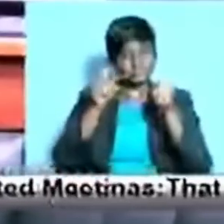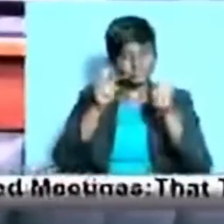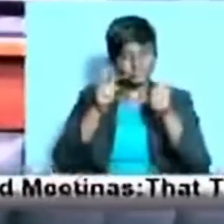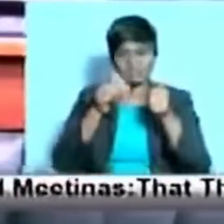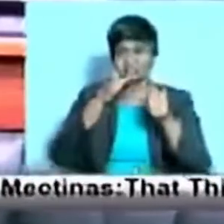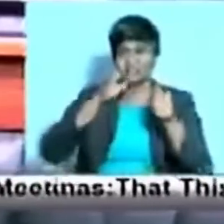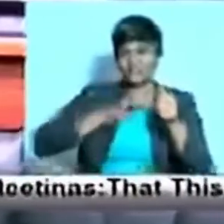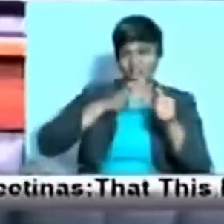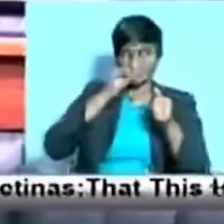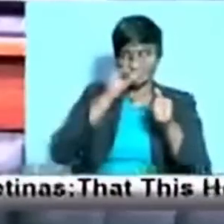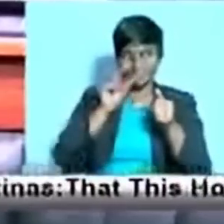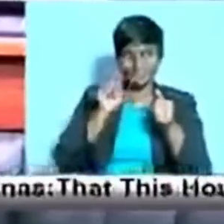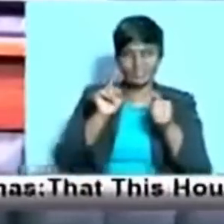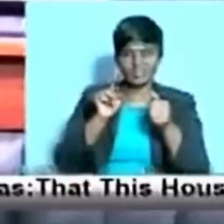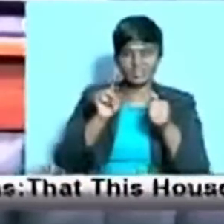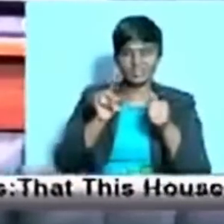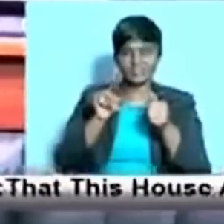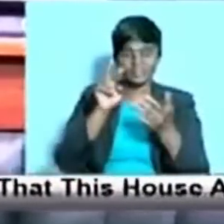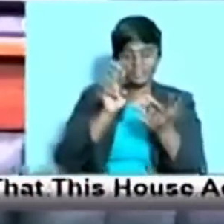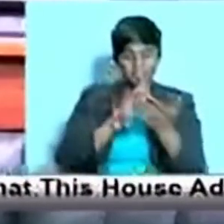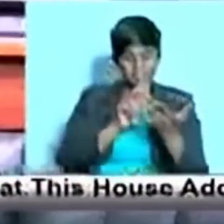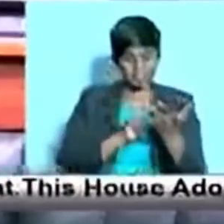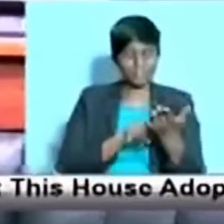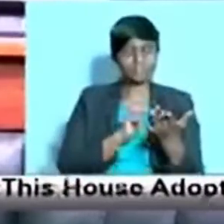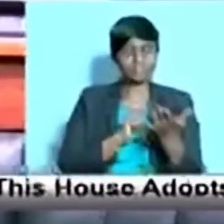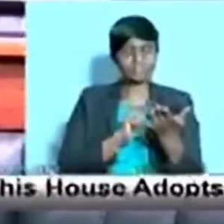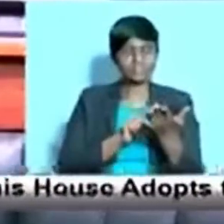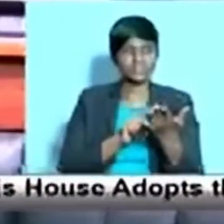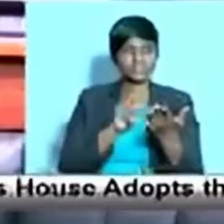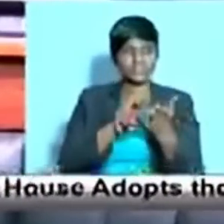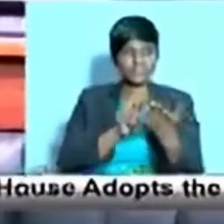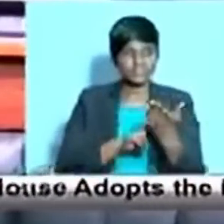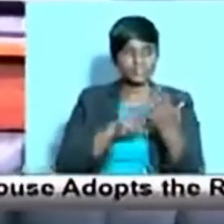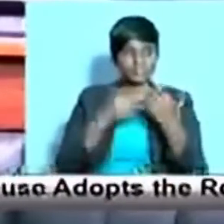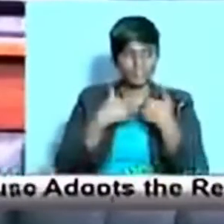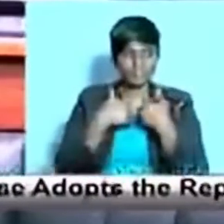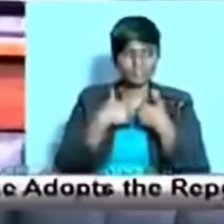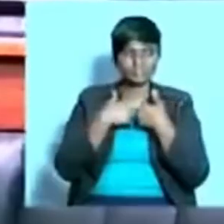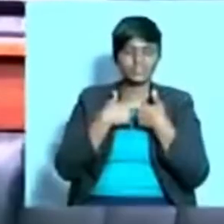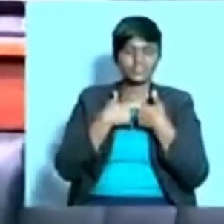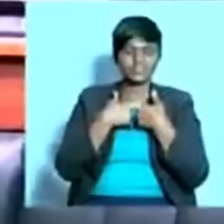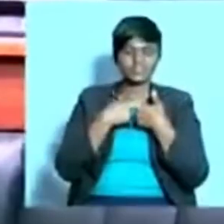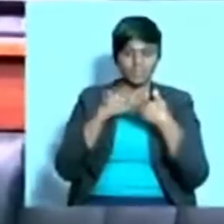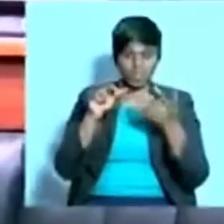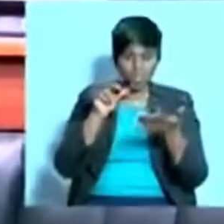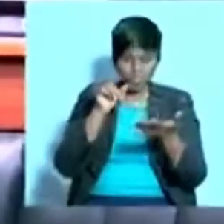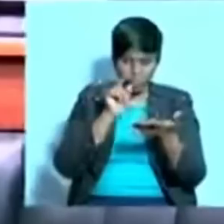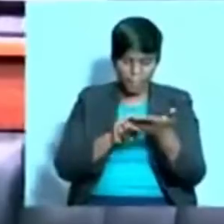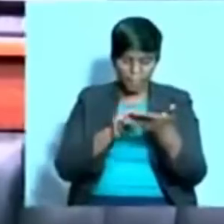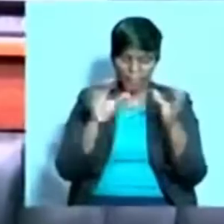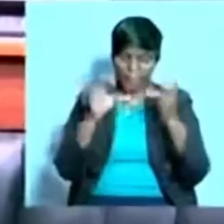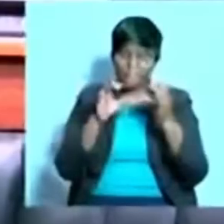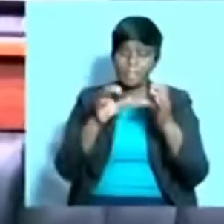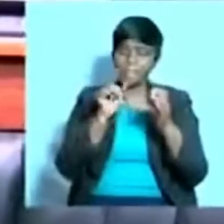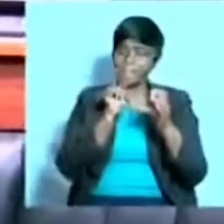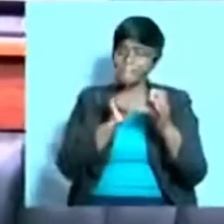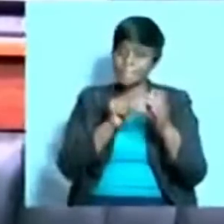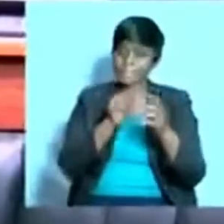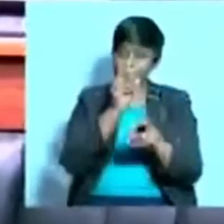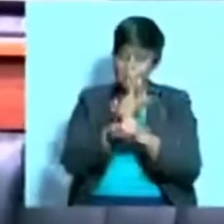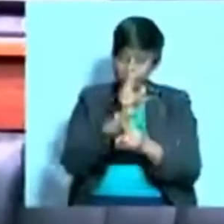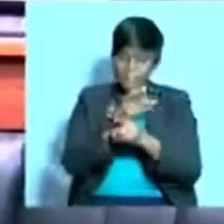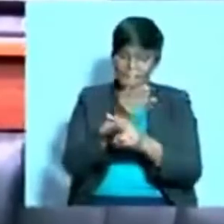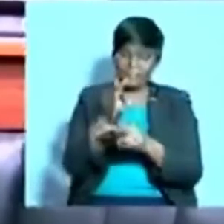Speaker. In the report, there is a party where the Committee on the Rights